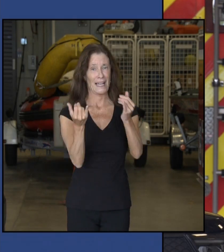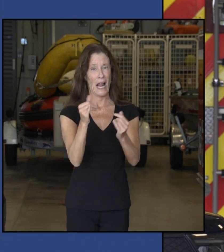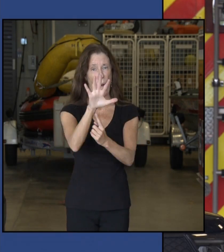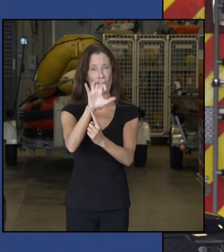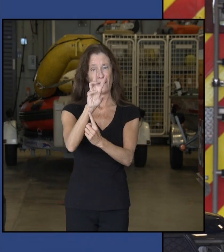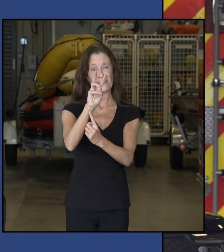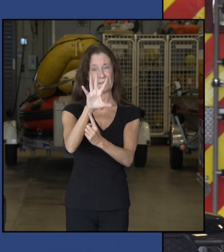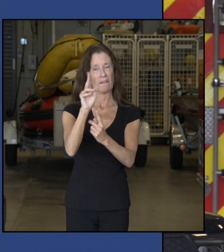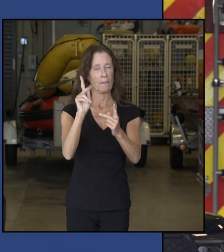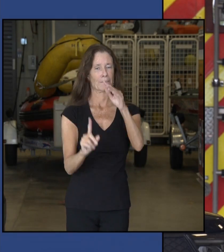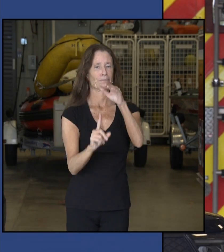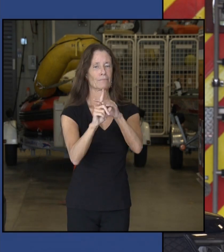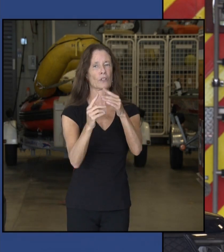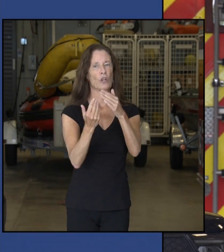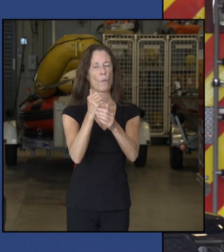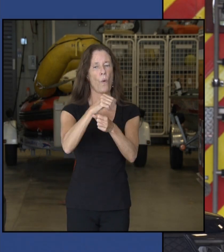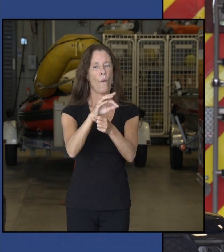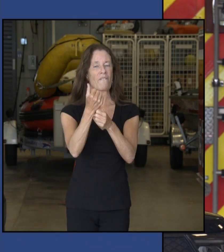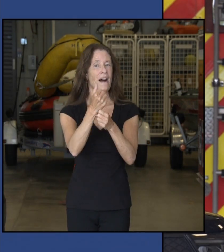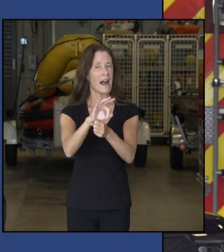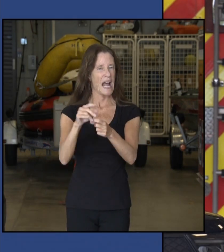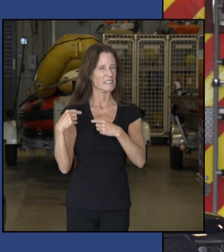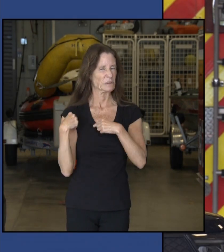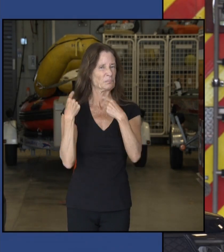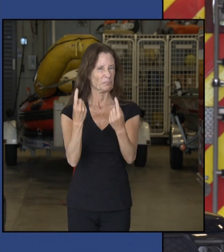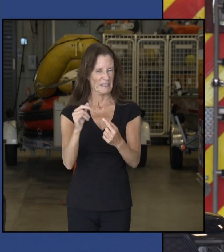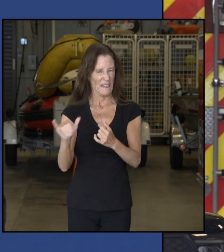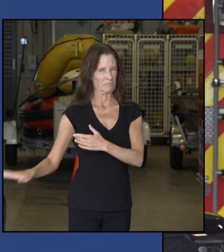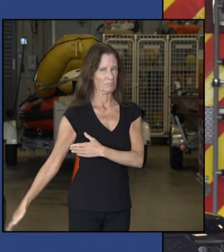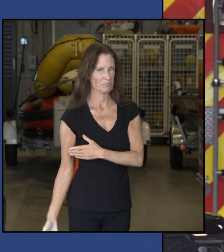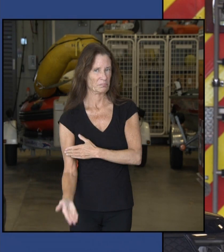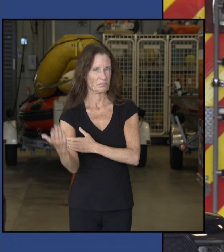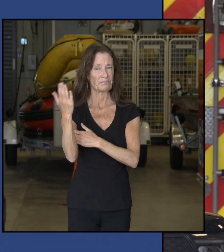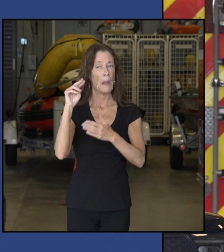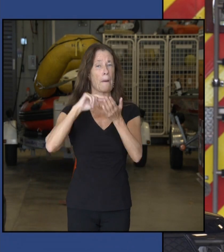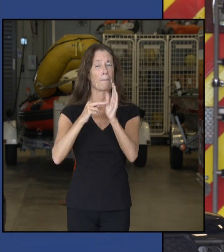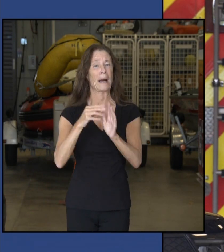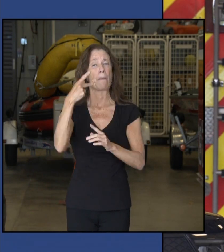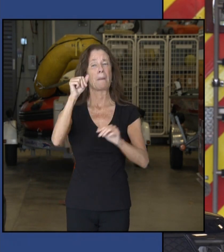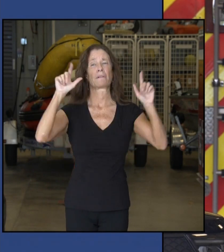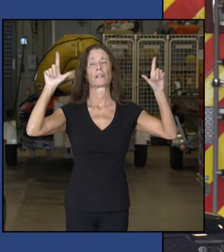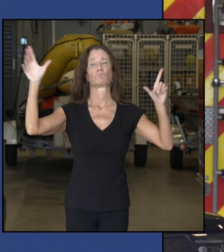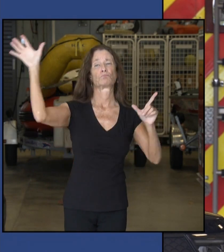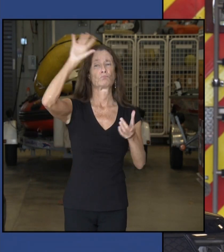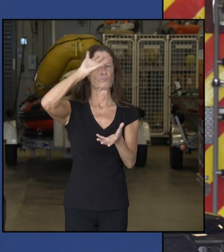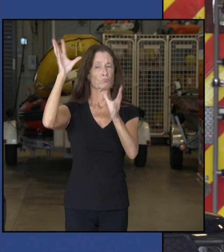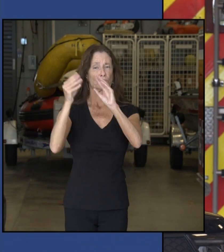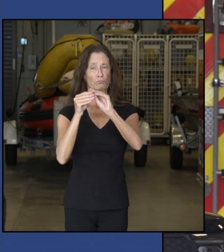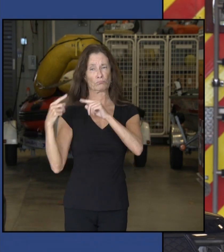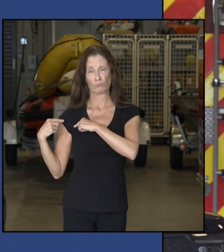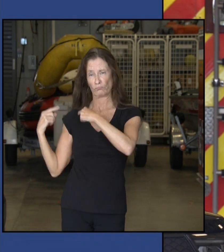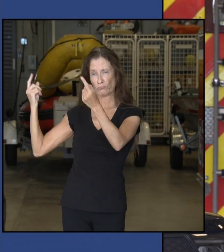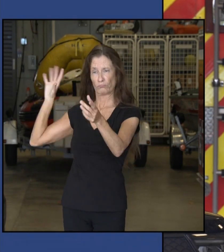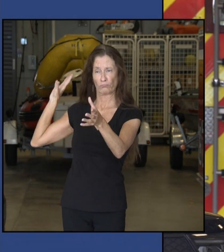565 new cases of COVID-19, which brings our statewide total to